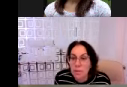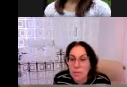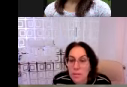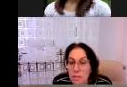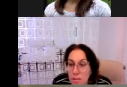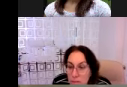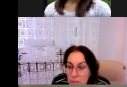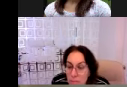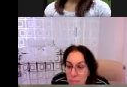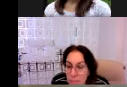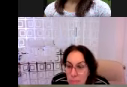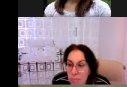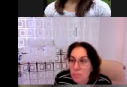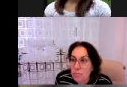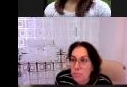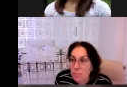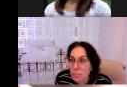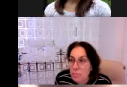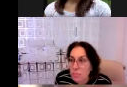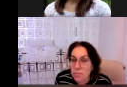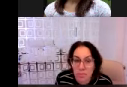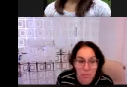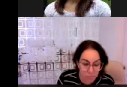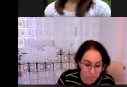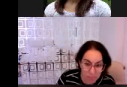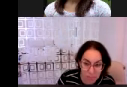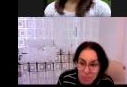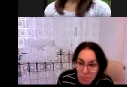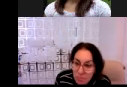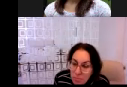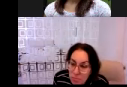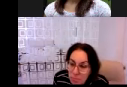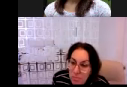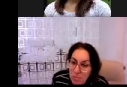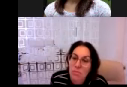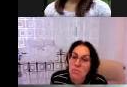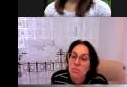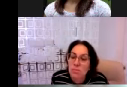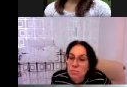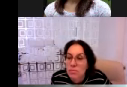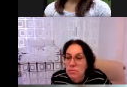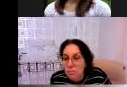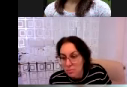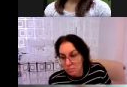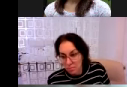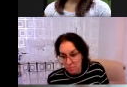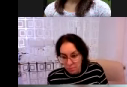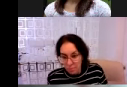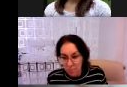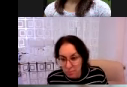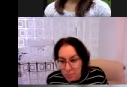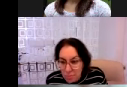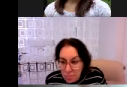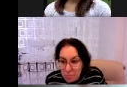then take in different measures, so FA or mean diffusivity or quantitative T1 or myelin water fraction maps, and map